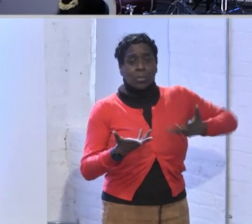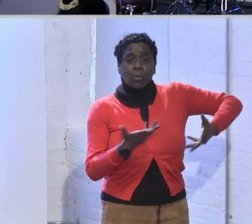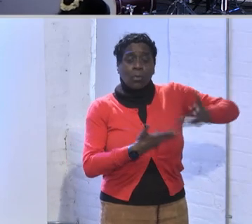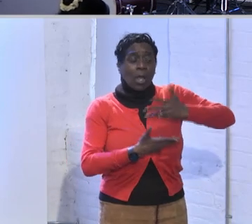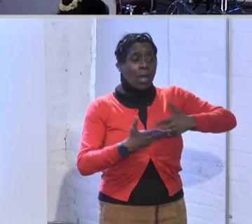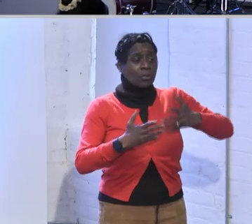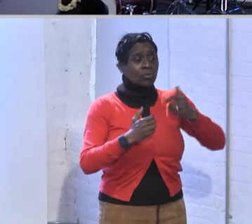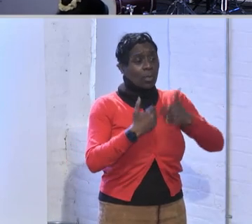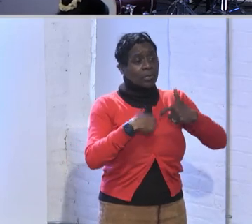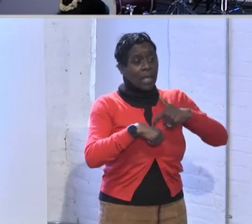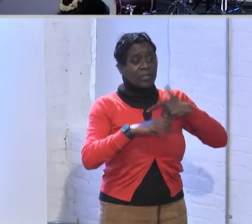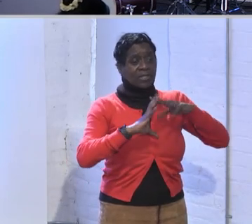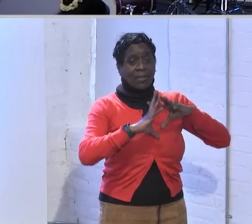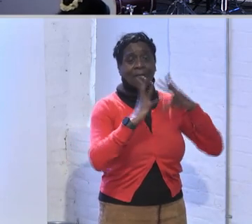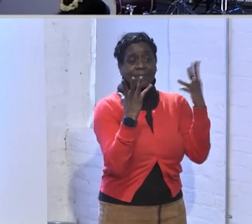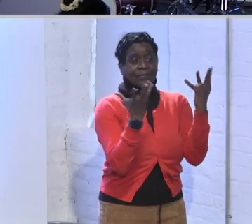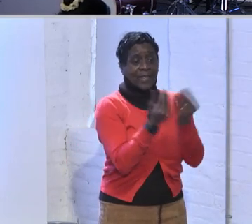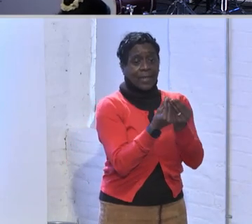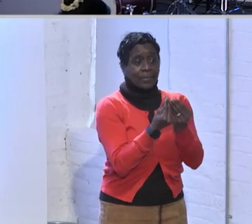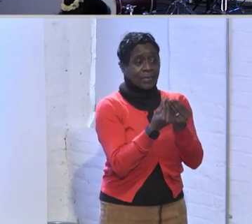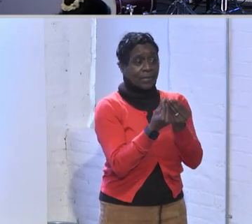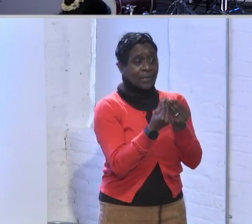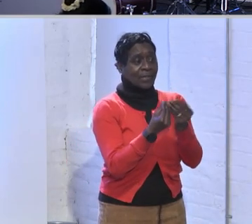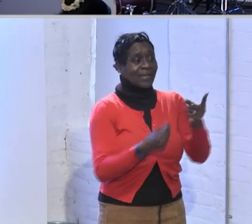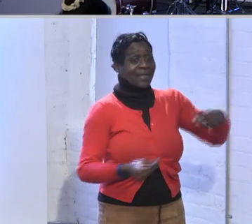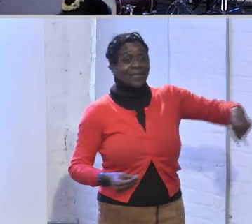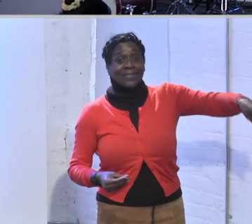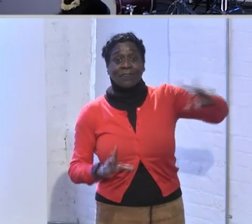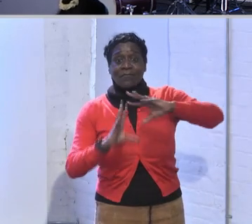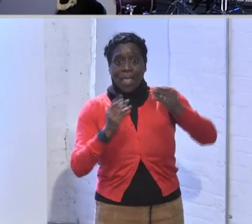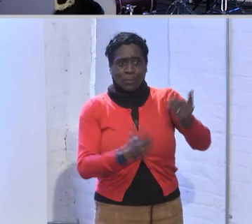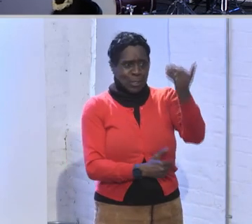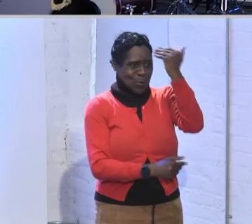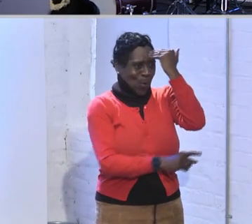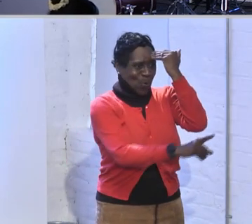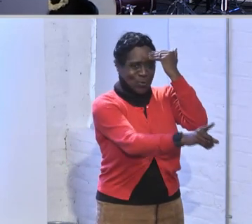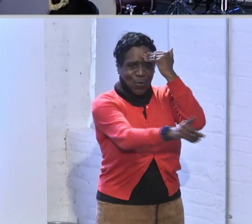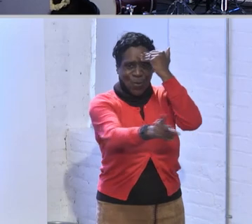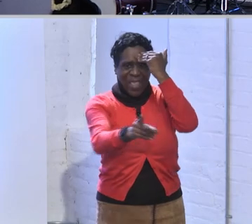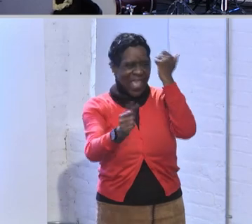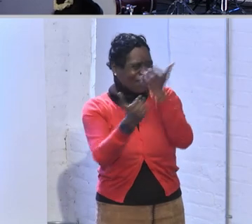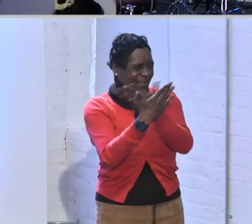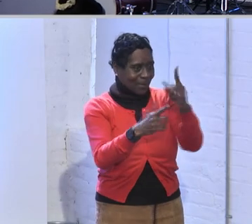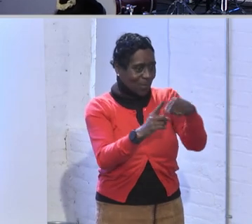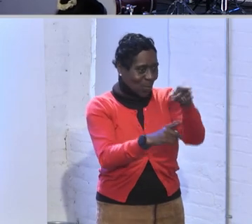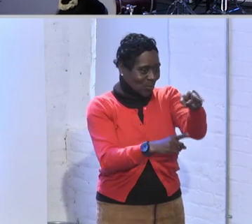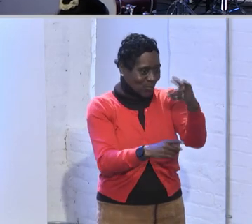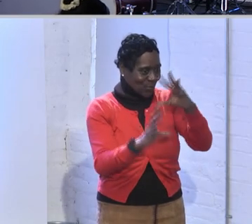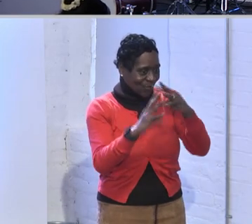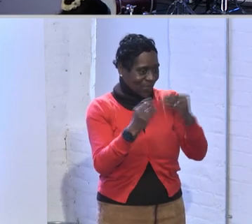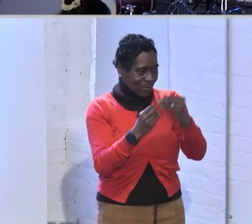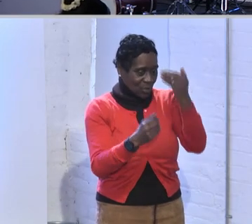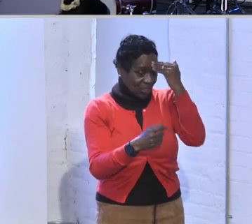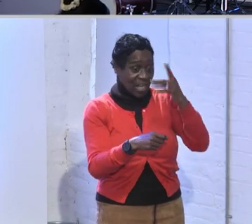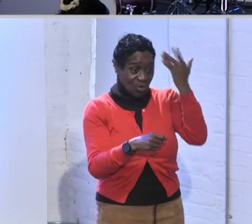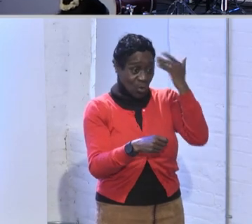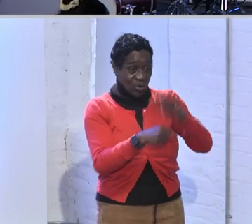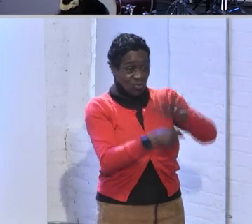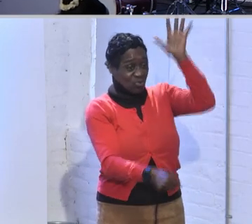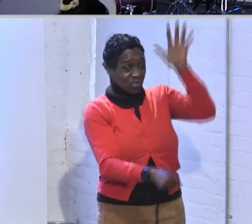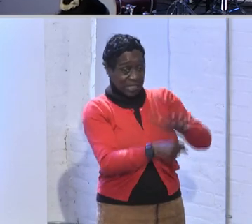reason for that is because they know us so well, and it doesn't do us any good to hide it from. They see us lose our temper. They see